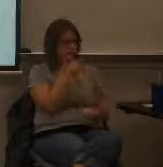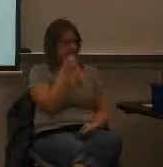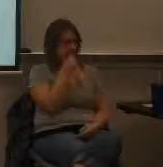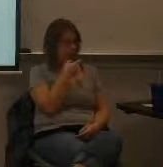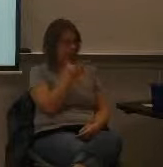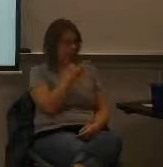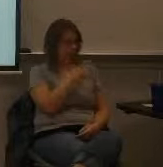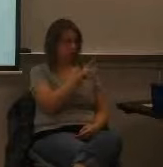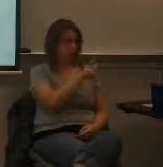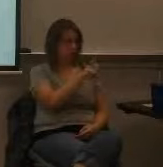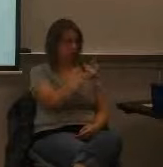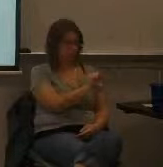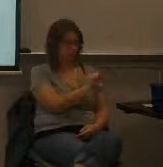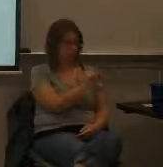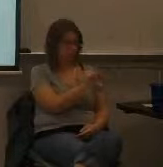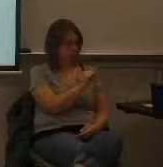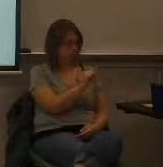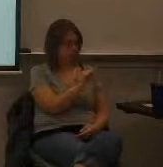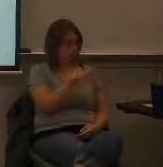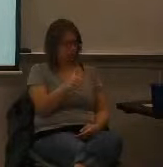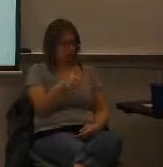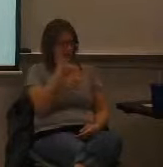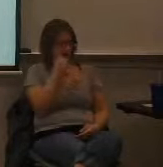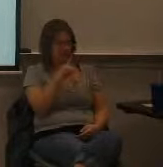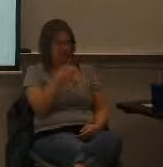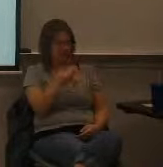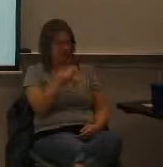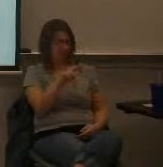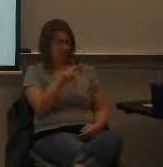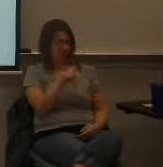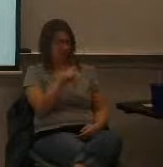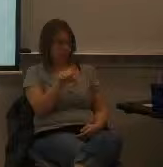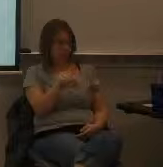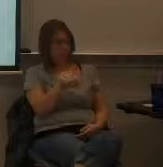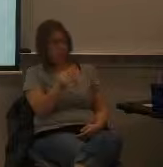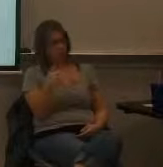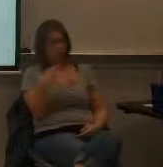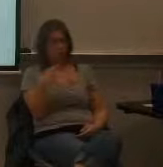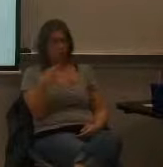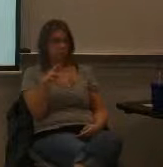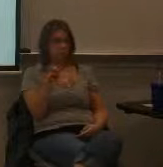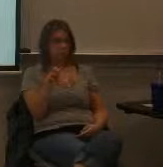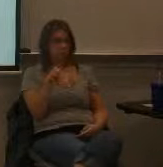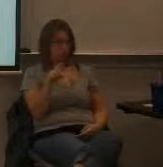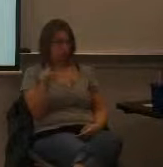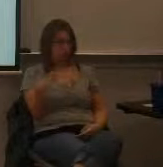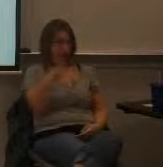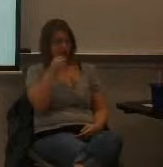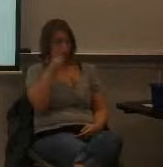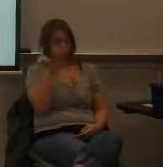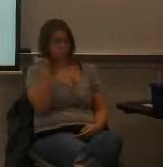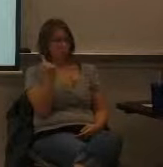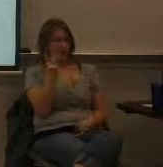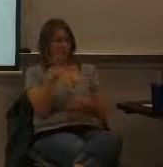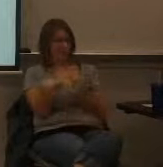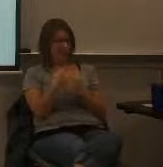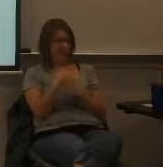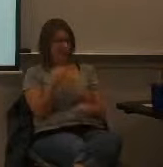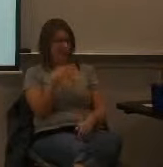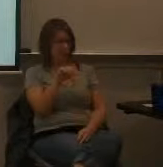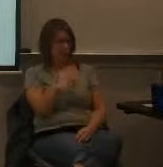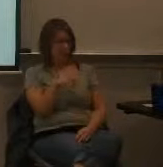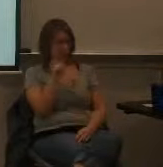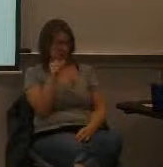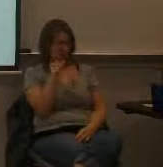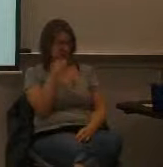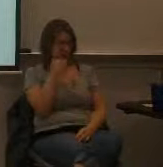producers. Others are detritivores, they just eat detritus. Others, predators, might be very specialized on specific types of prey as